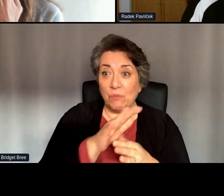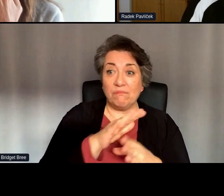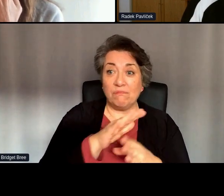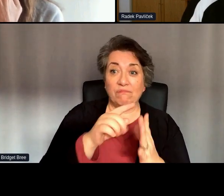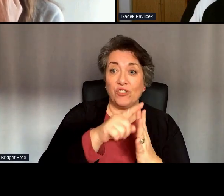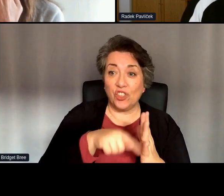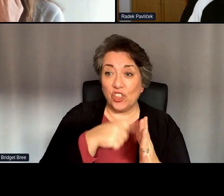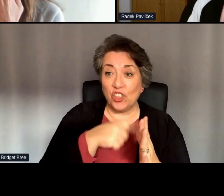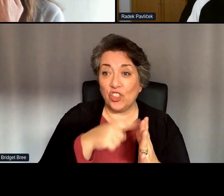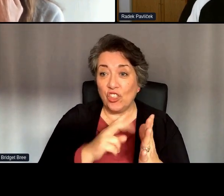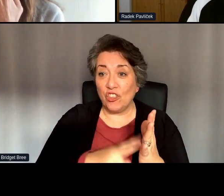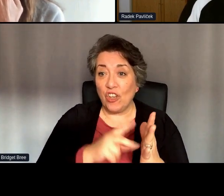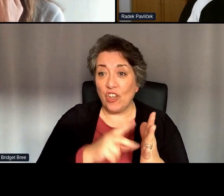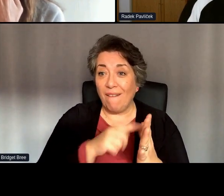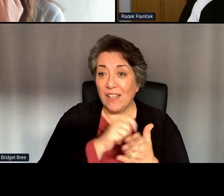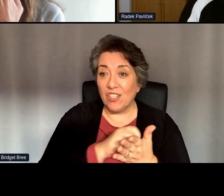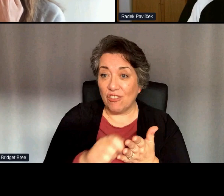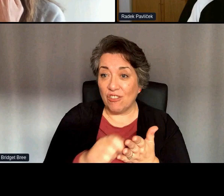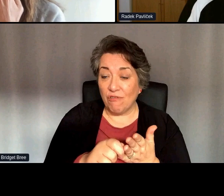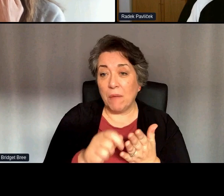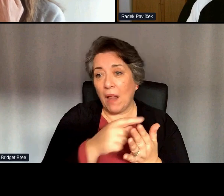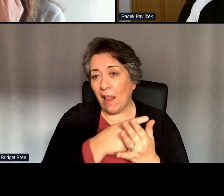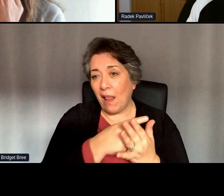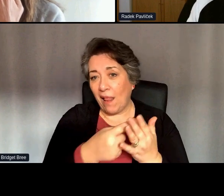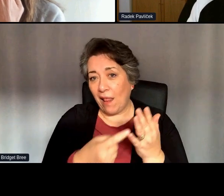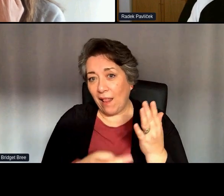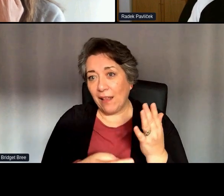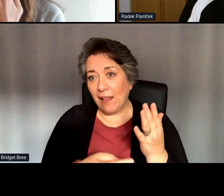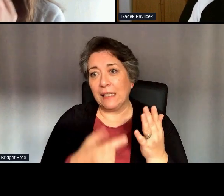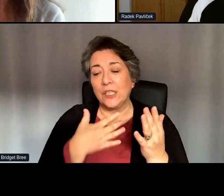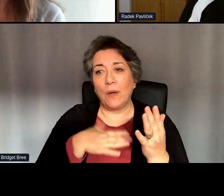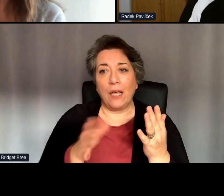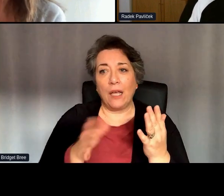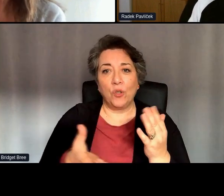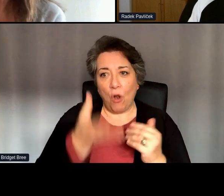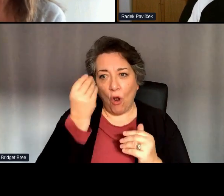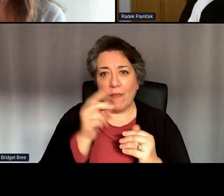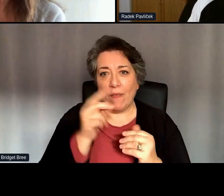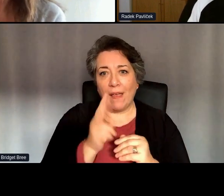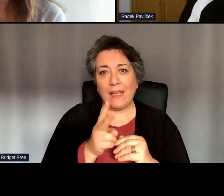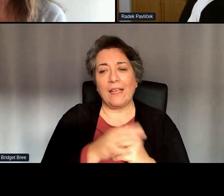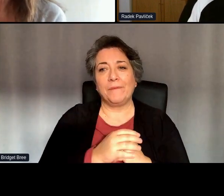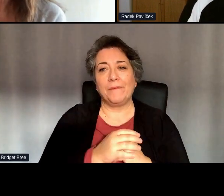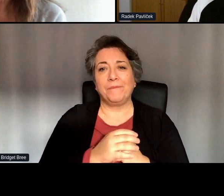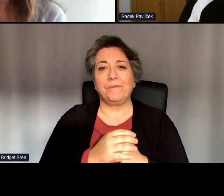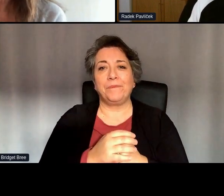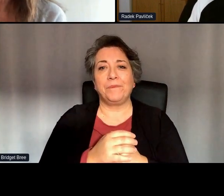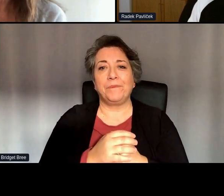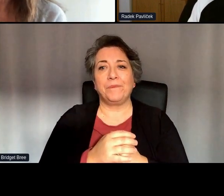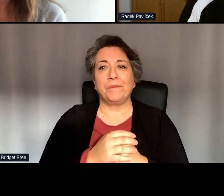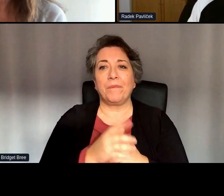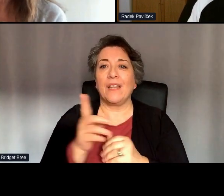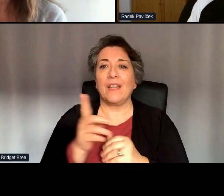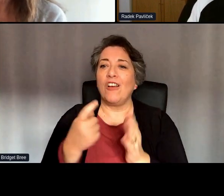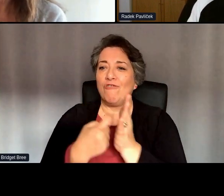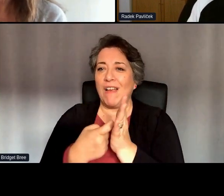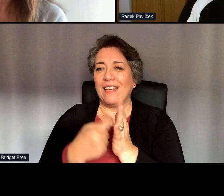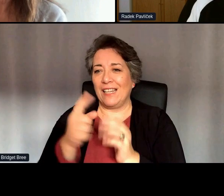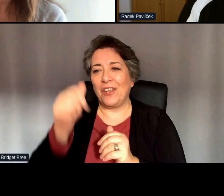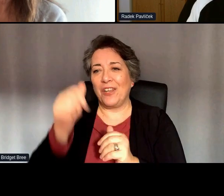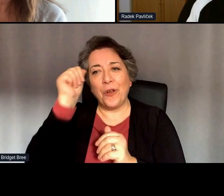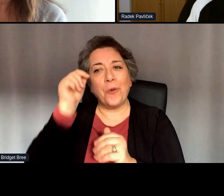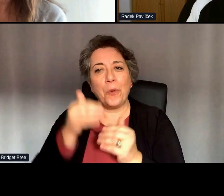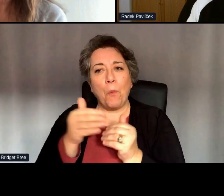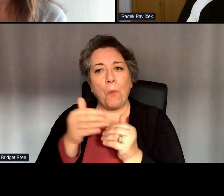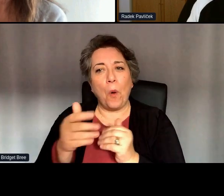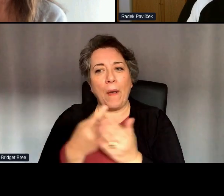of the body of knowledge. So I wanted to do a refresh, and I guess Radek can tell more about it. But I only prepared for WAS,